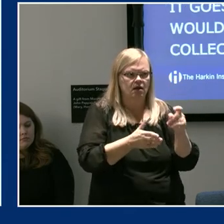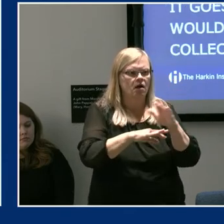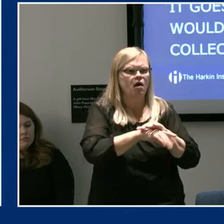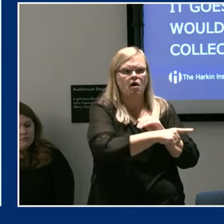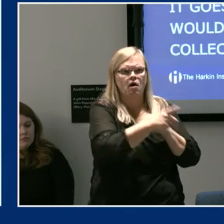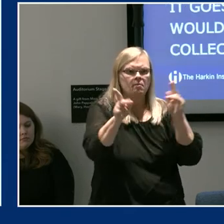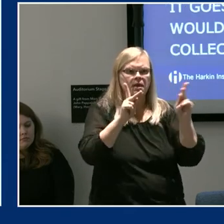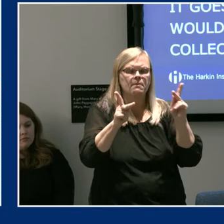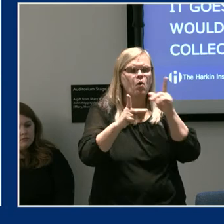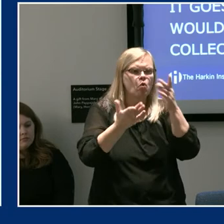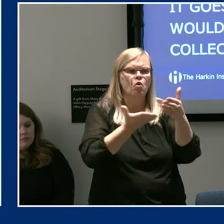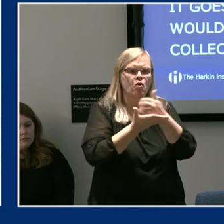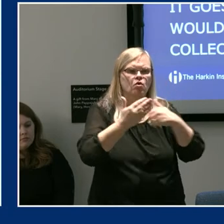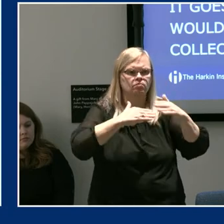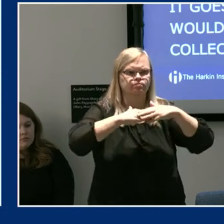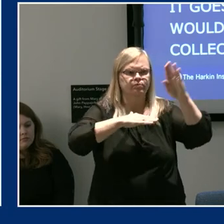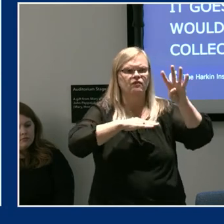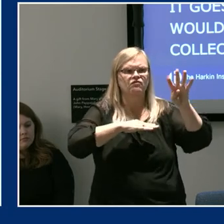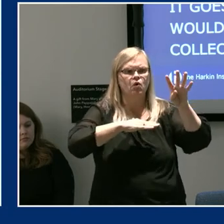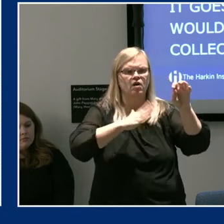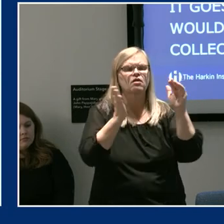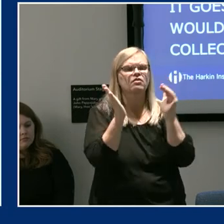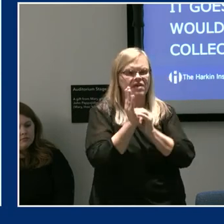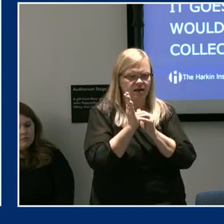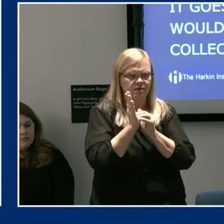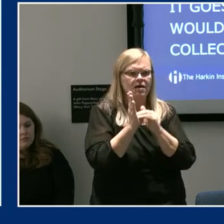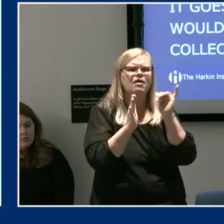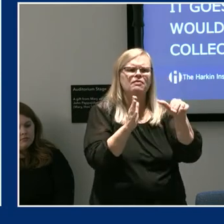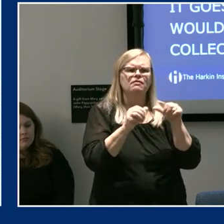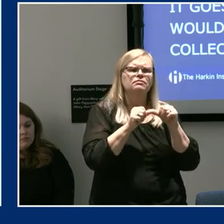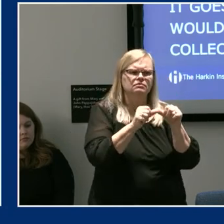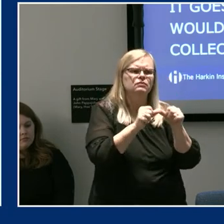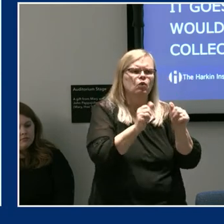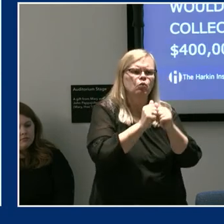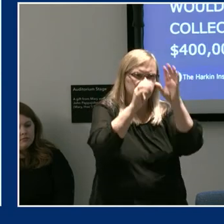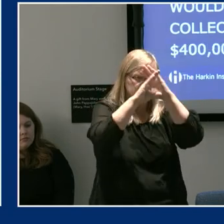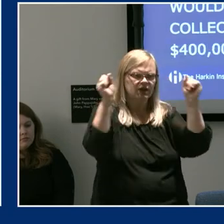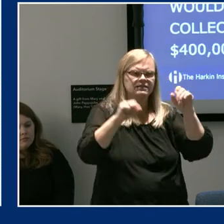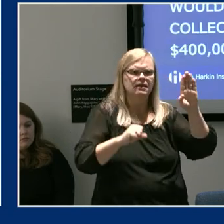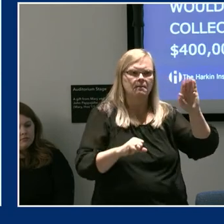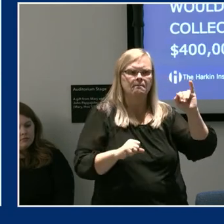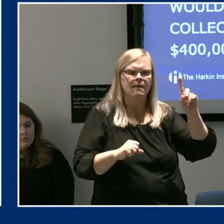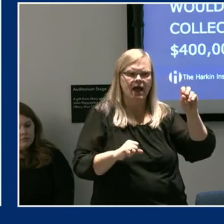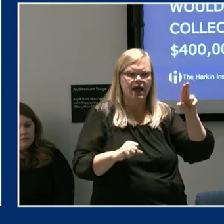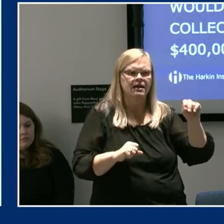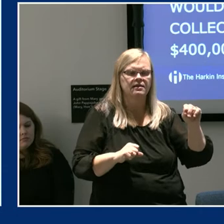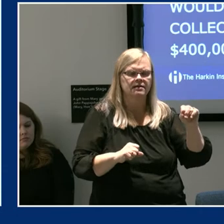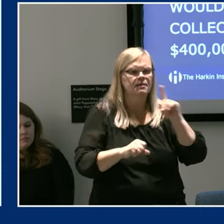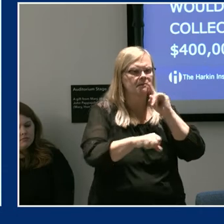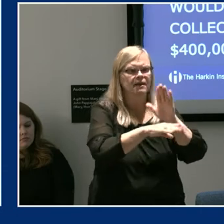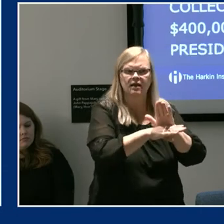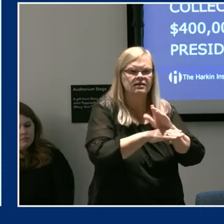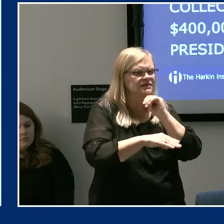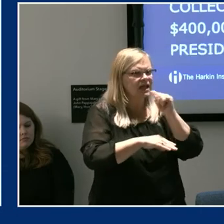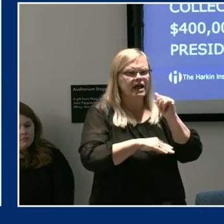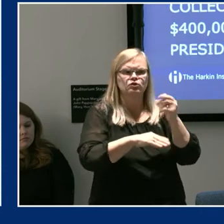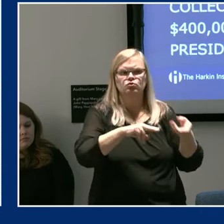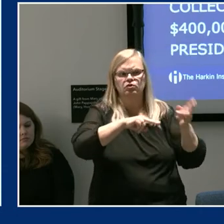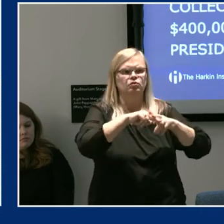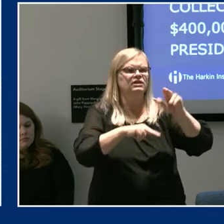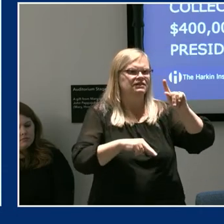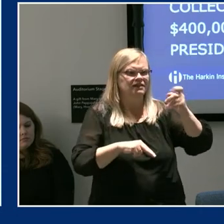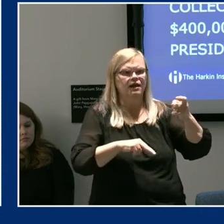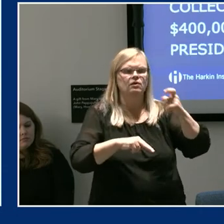above $400,000 a year, which is consistent with President Biden's pledge not to increase taxes on